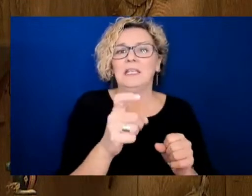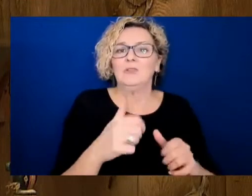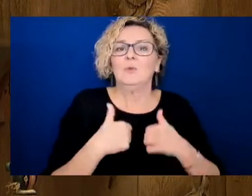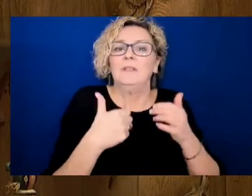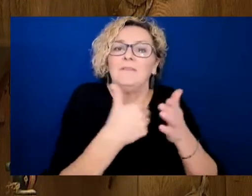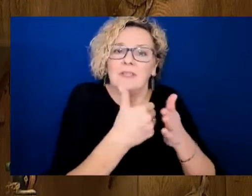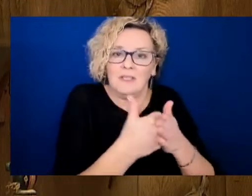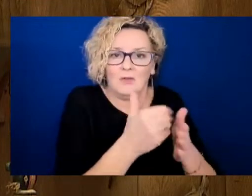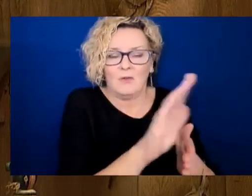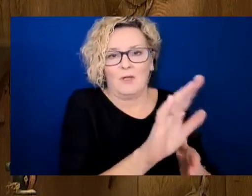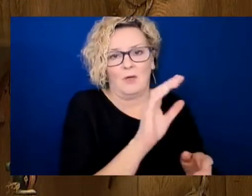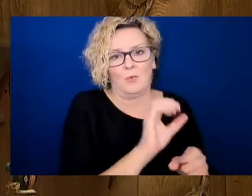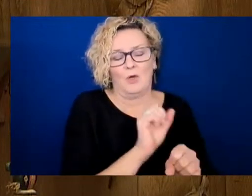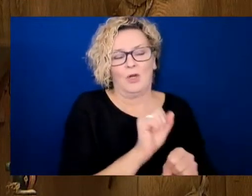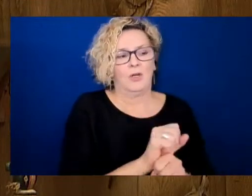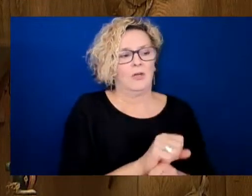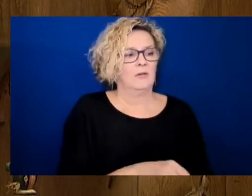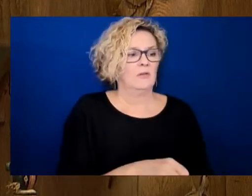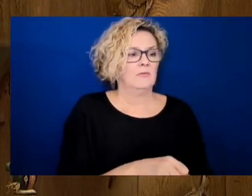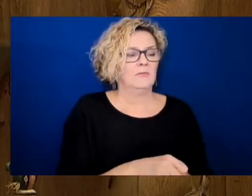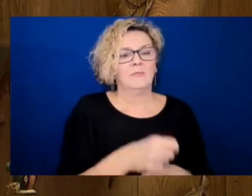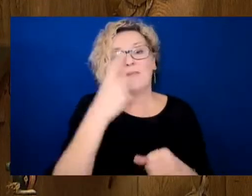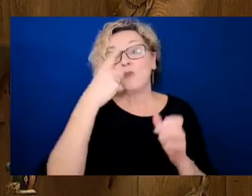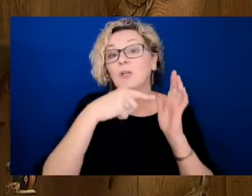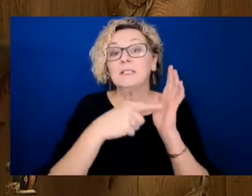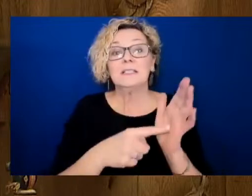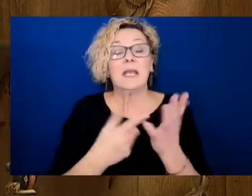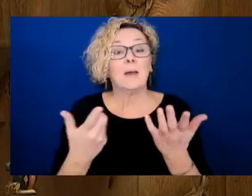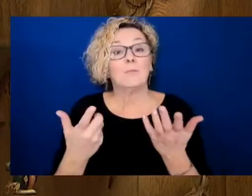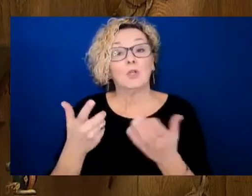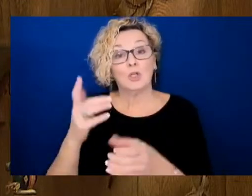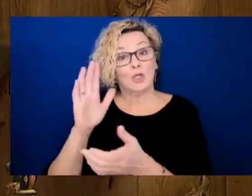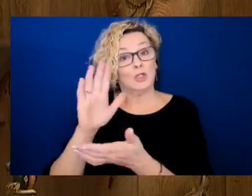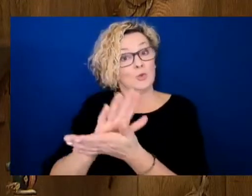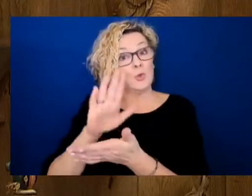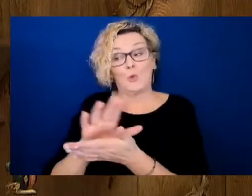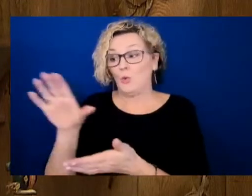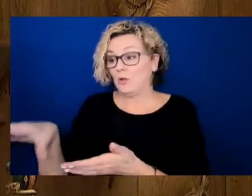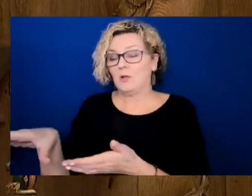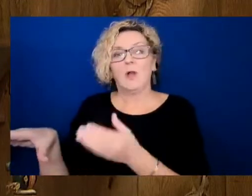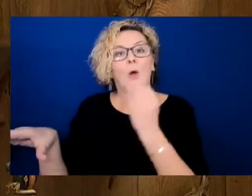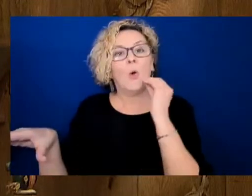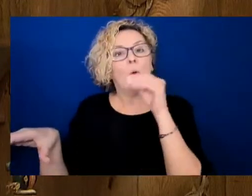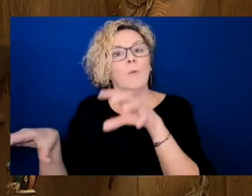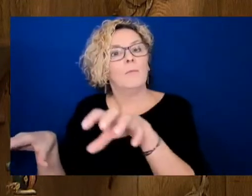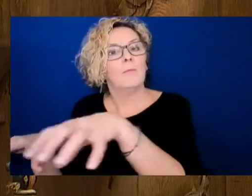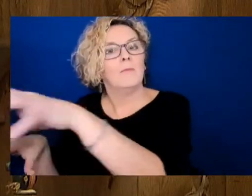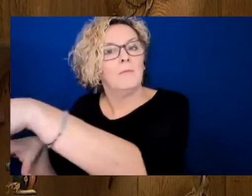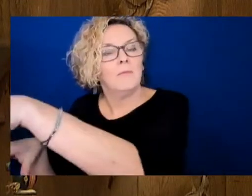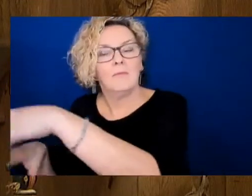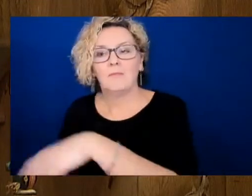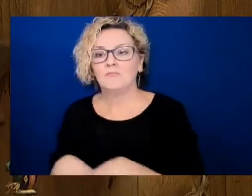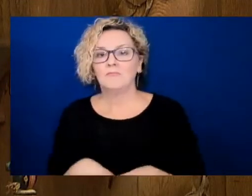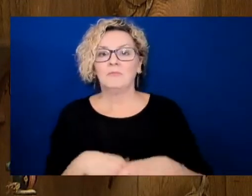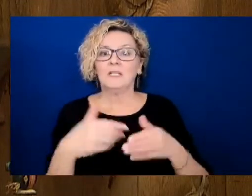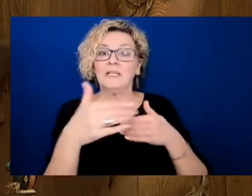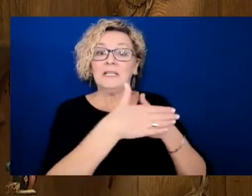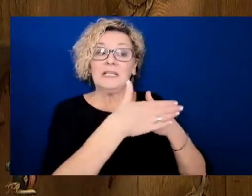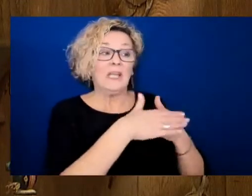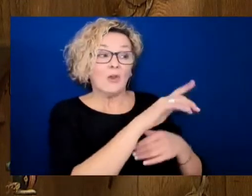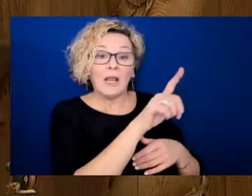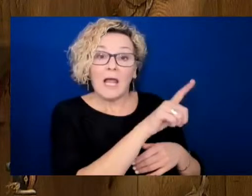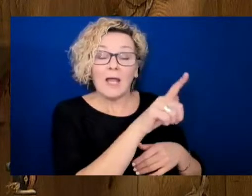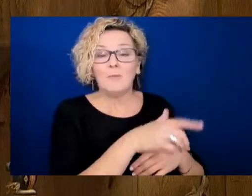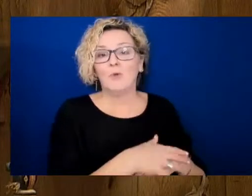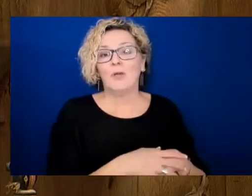to schools or on top of community centers and libraries. Think of homes on underused land next to hospitals or